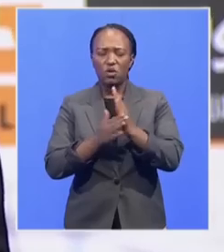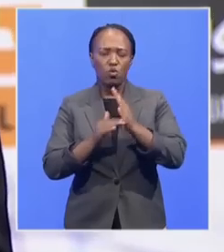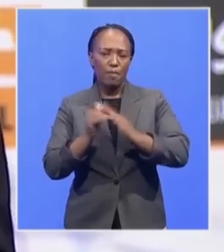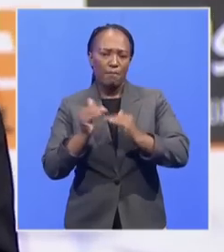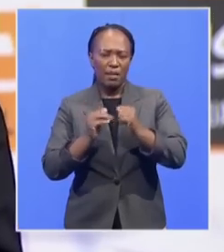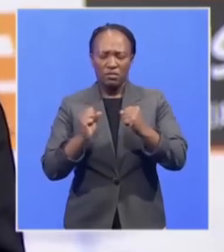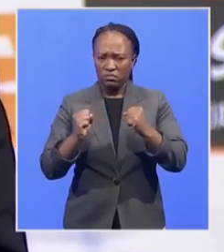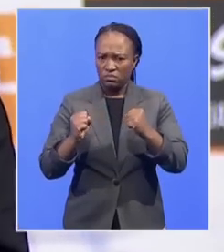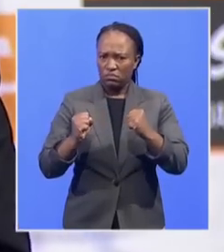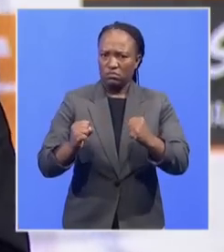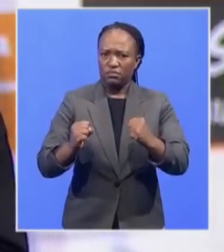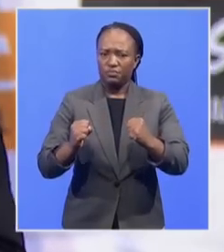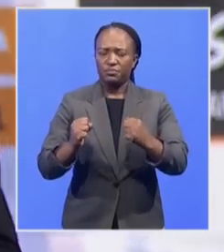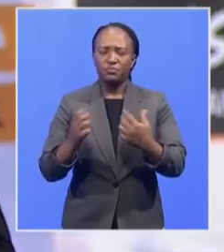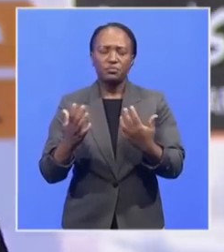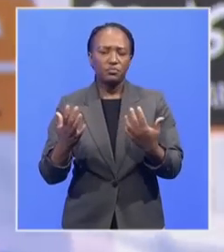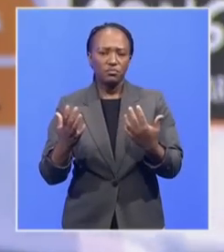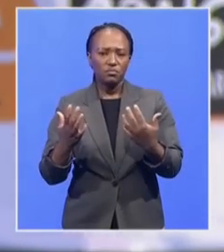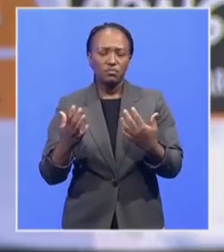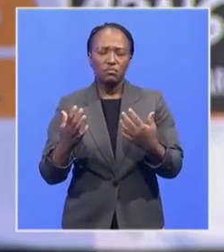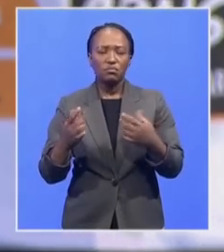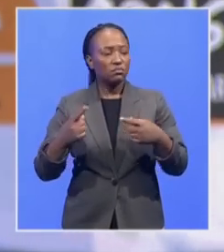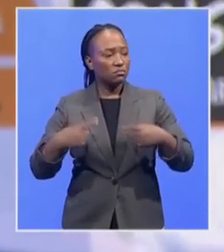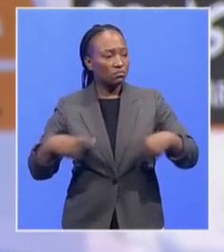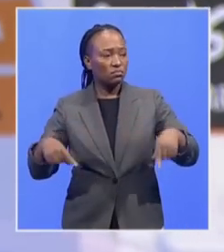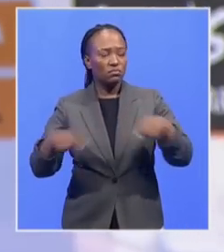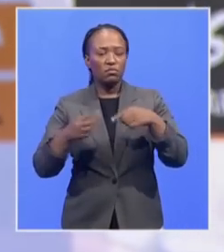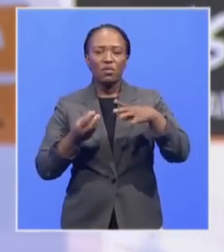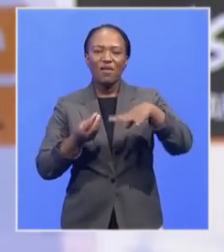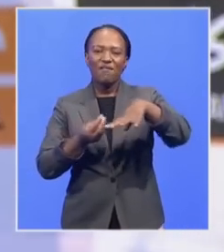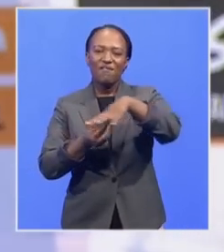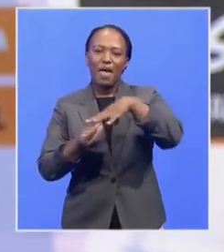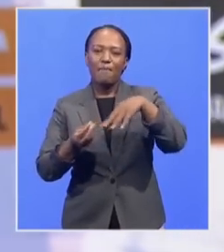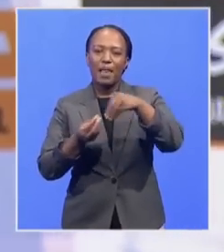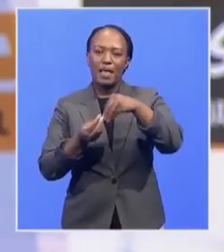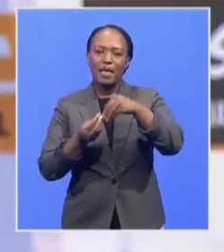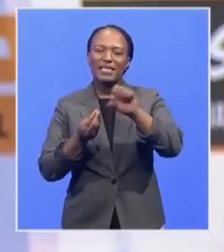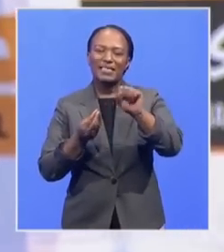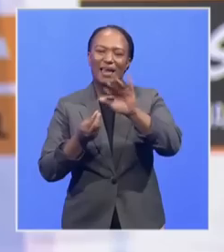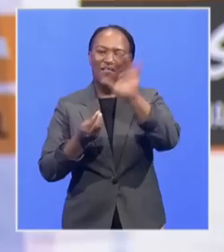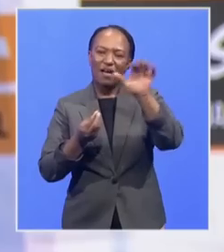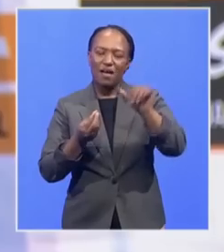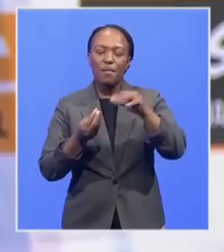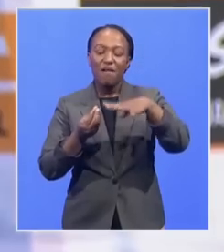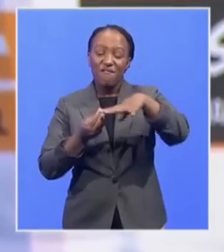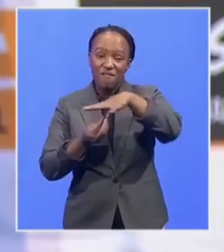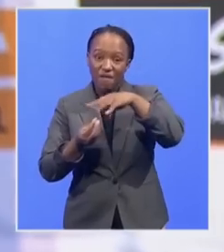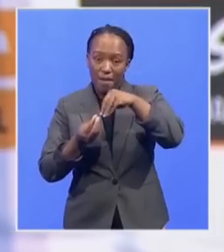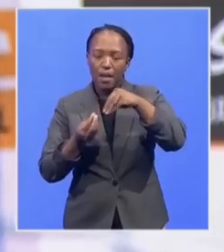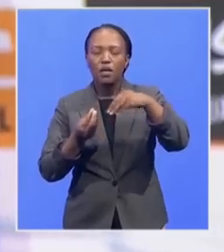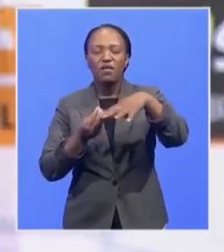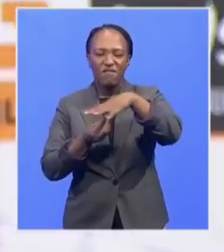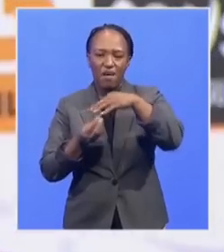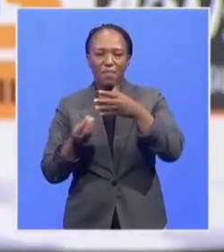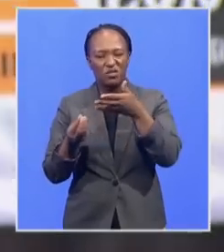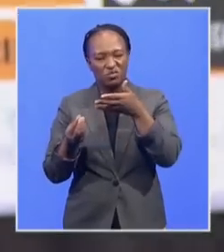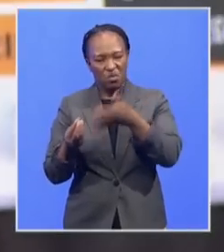because this is our family, and family is family. Let us stand